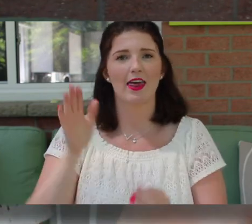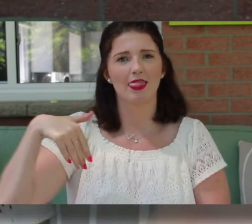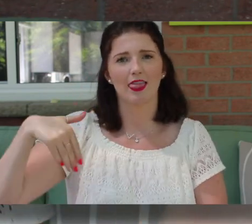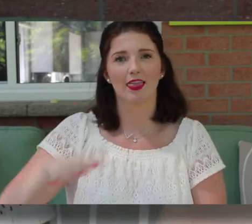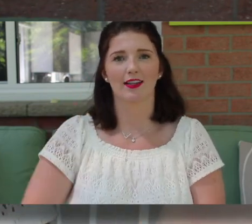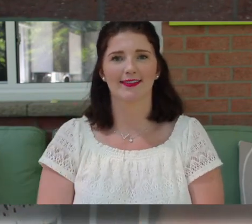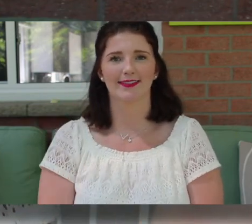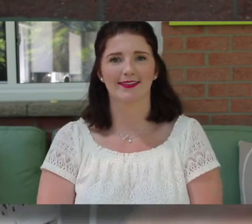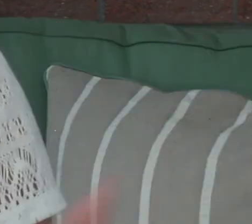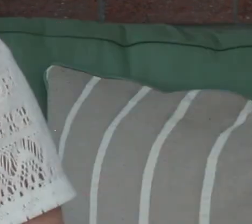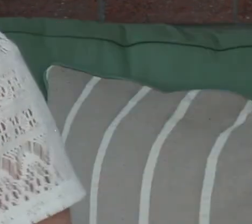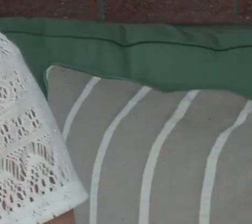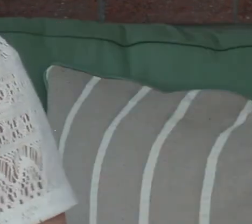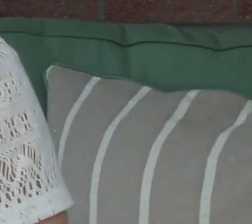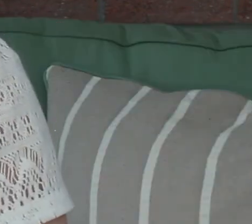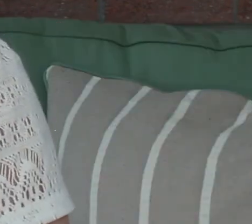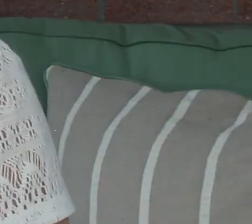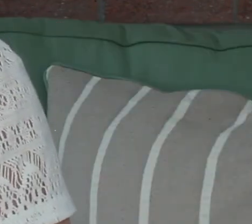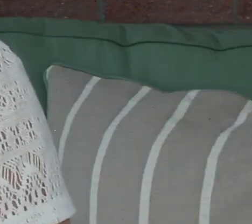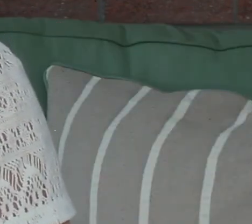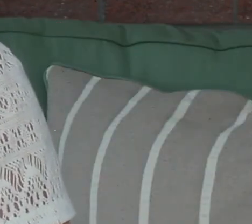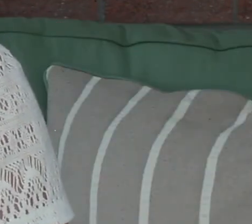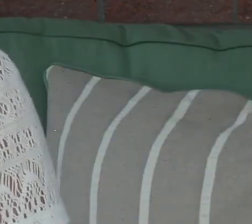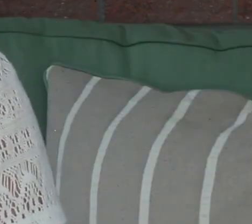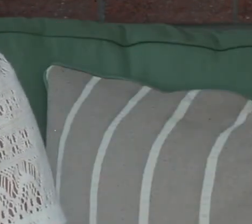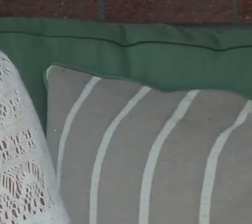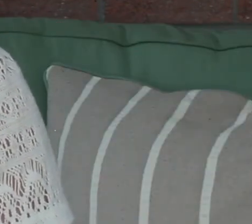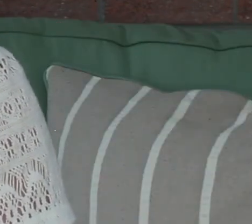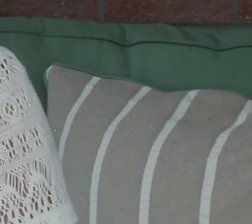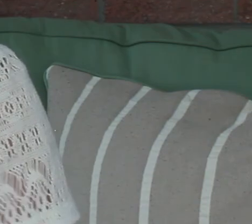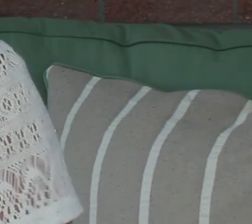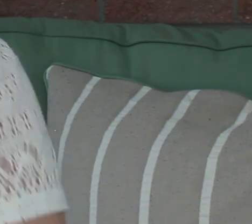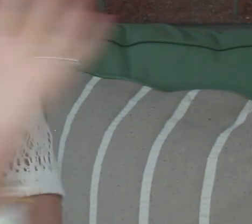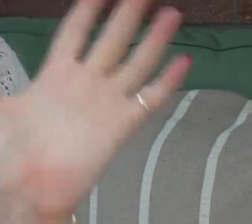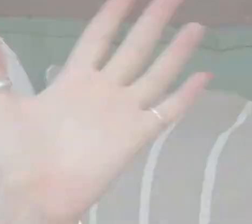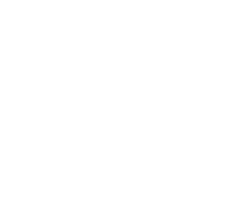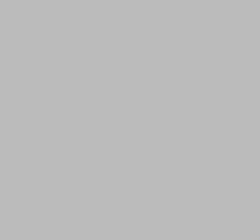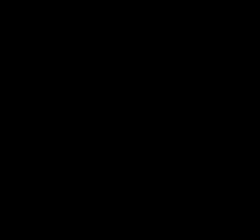rest of your life. Anyways, I'll catch you in my next video. Thank you guys. Bye.